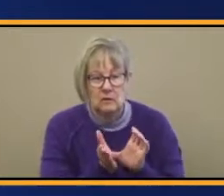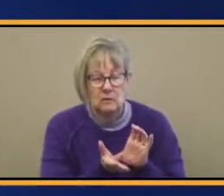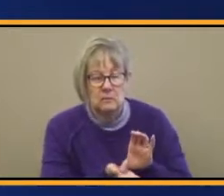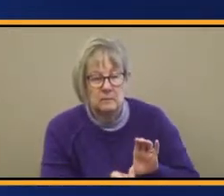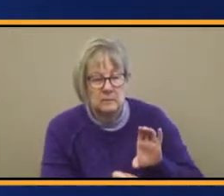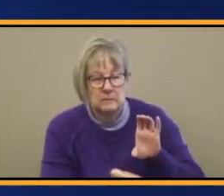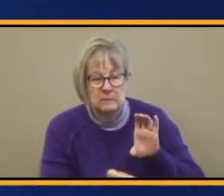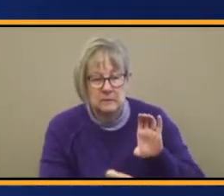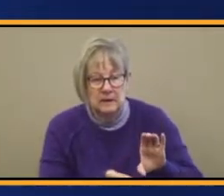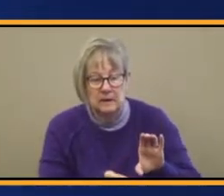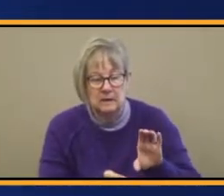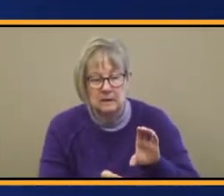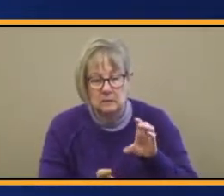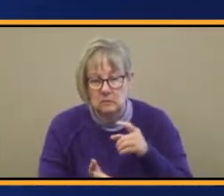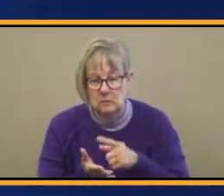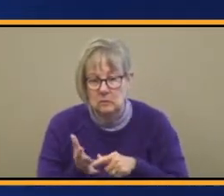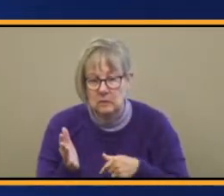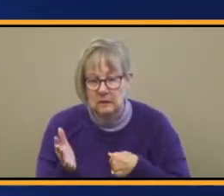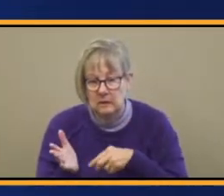is